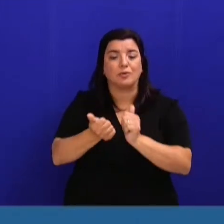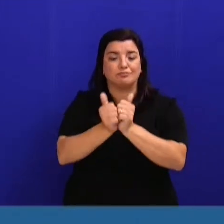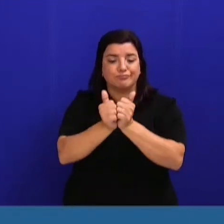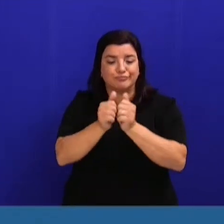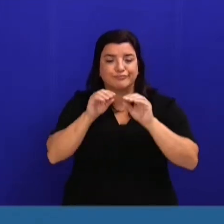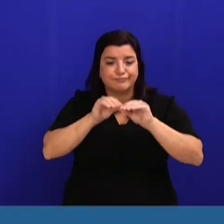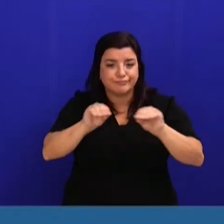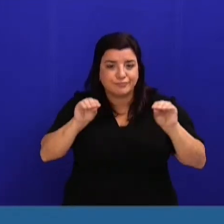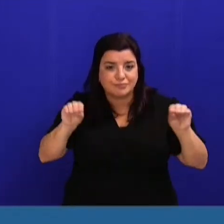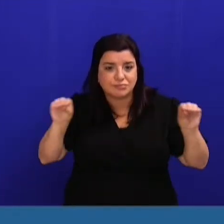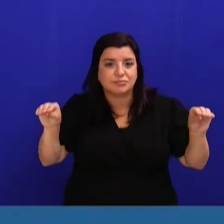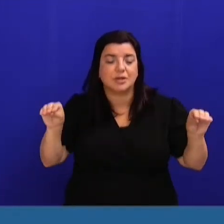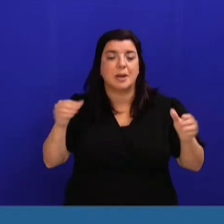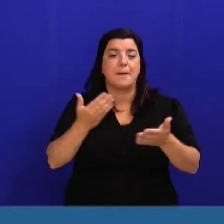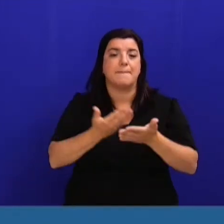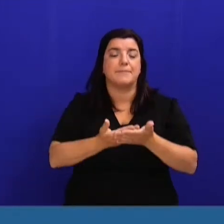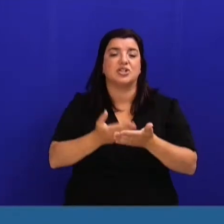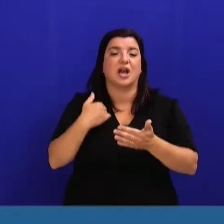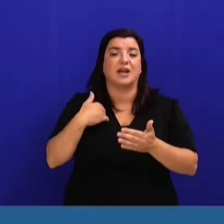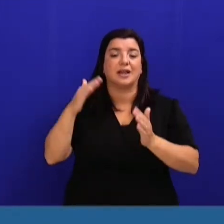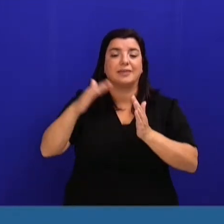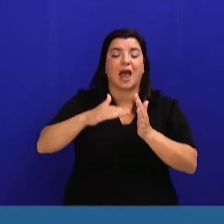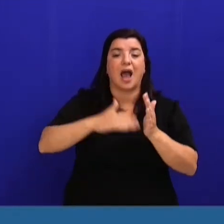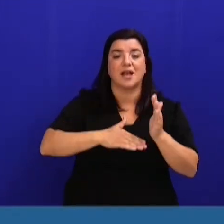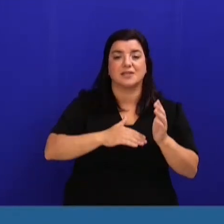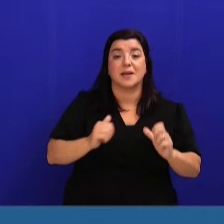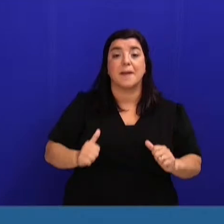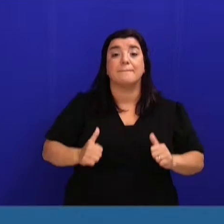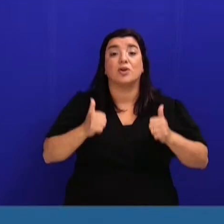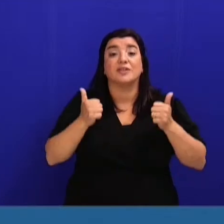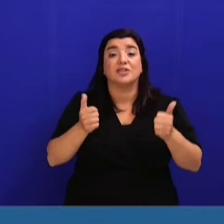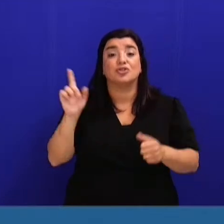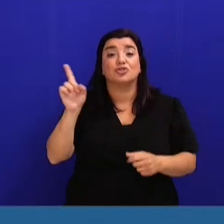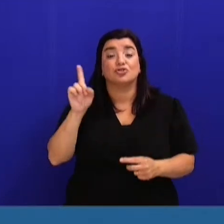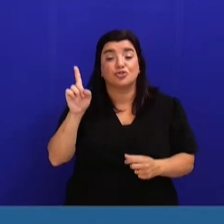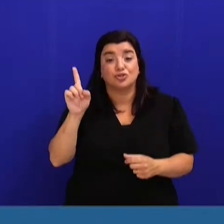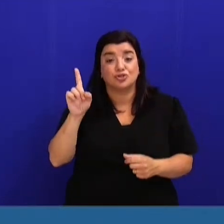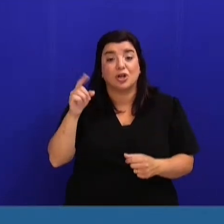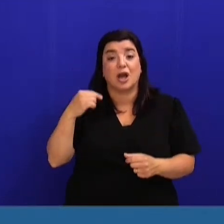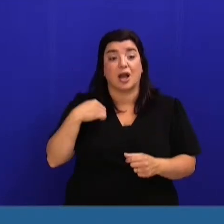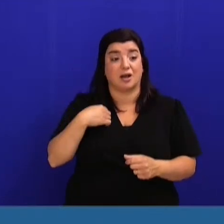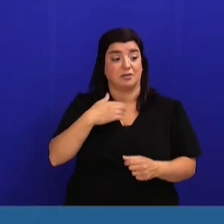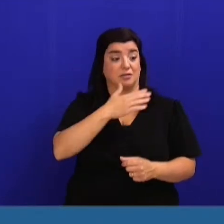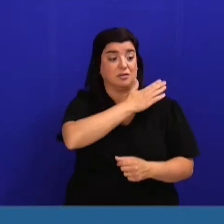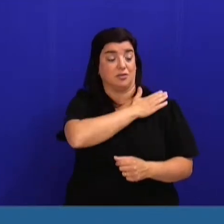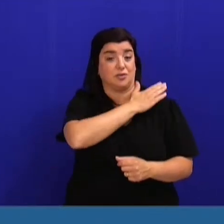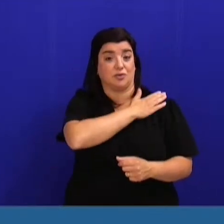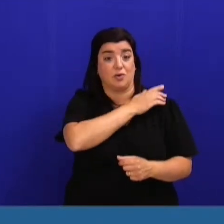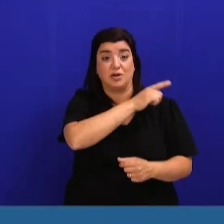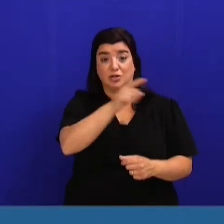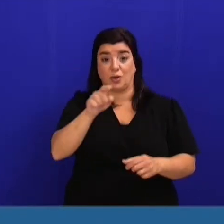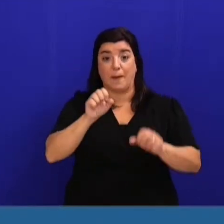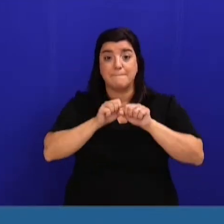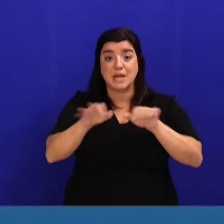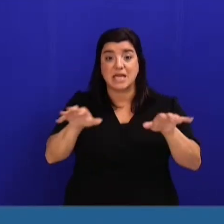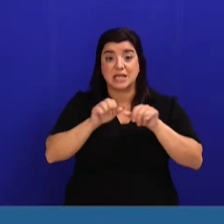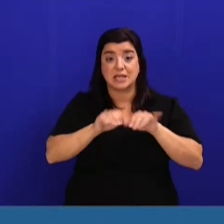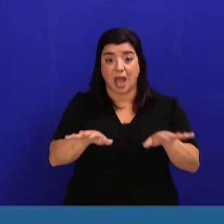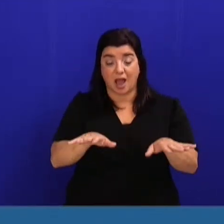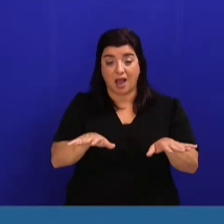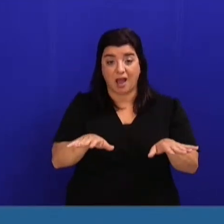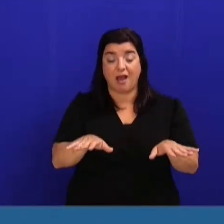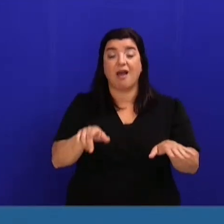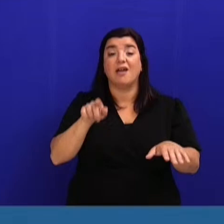nistgħu innaqsu minn dawn iċ-ċirkostanzi. L-iktar ħaġa importanti hija ir-roll li għandkom intom ukoll bħala media li dejjem tarfu wkoll